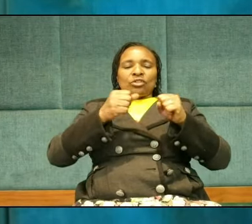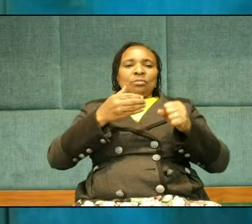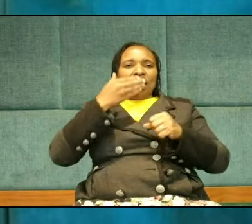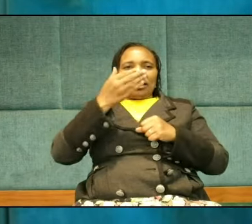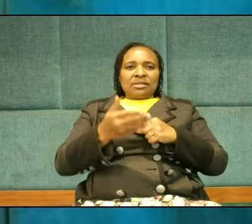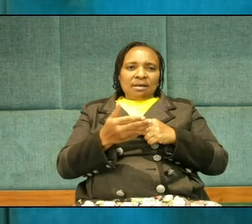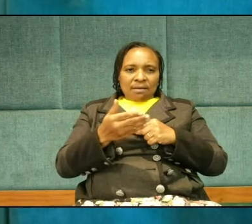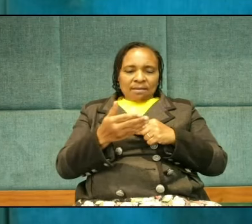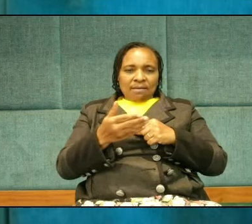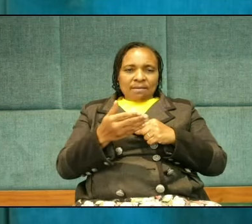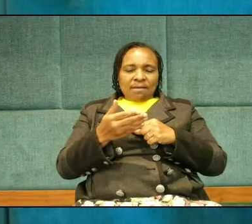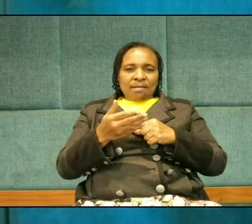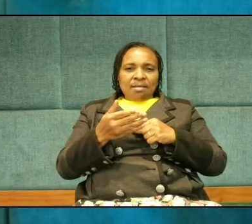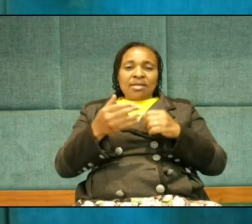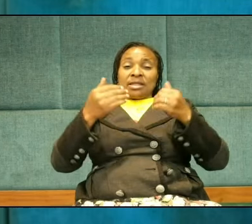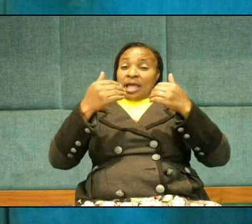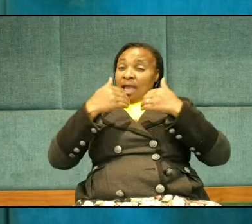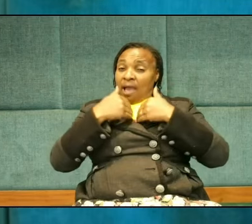as